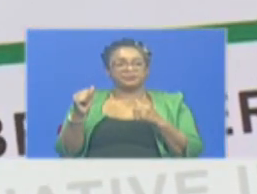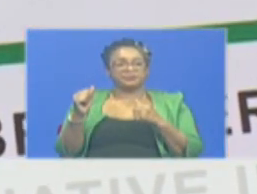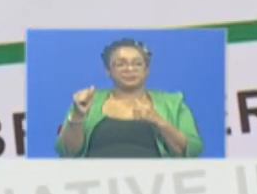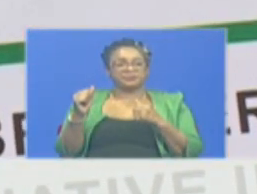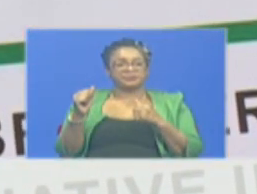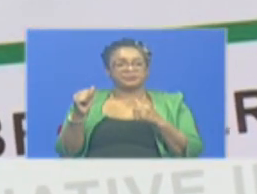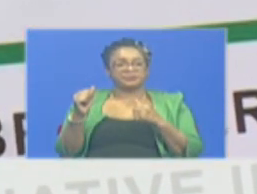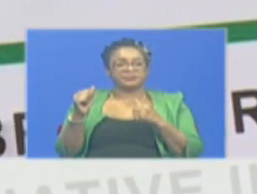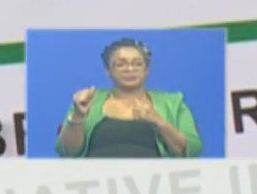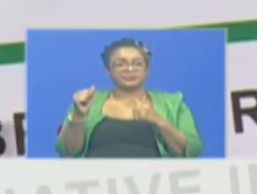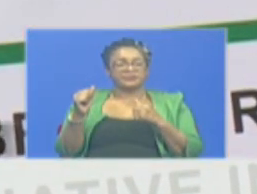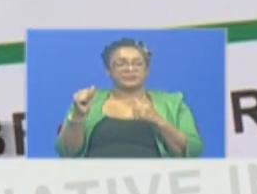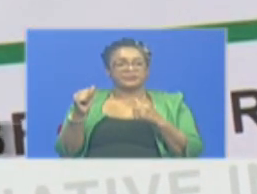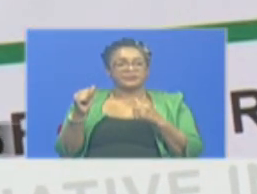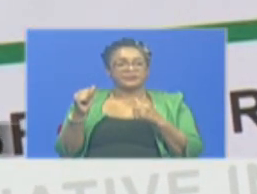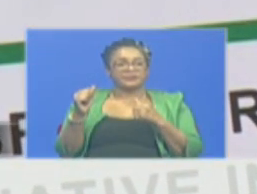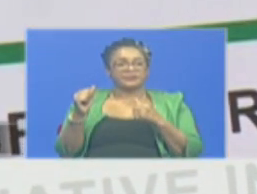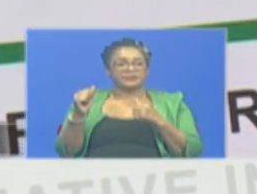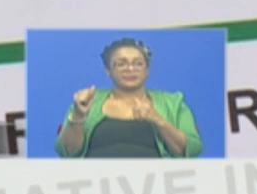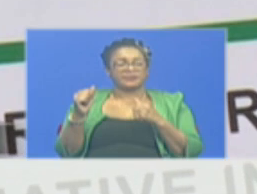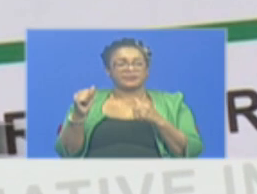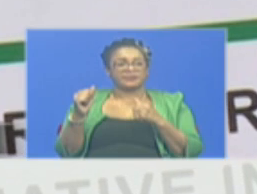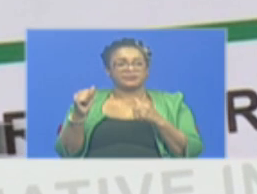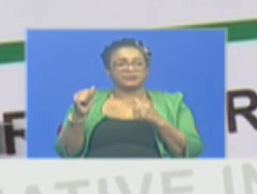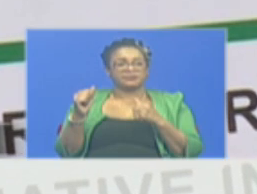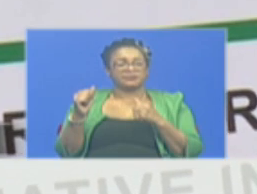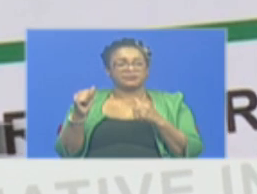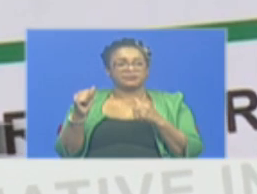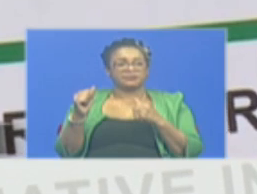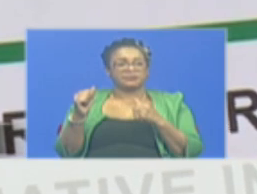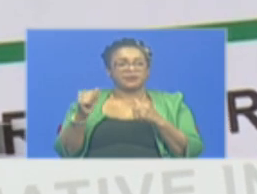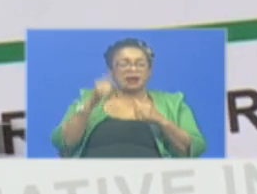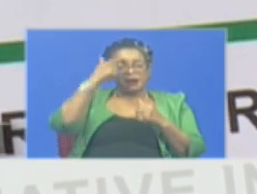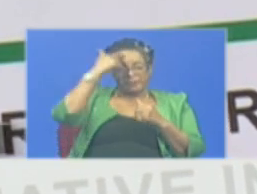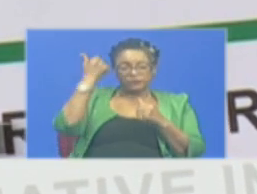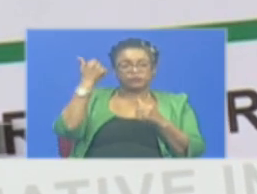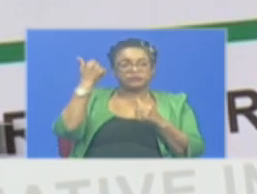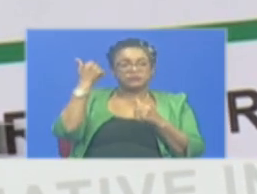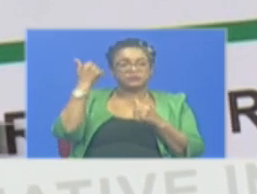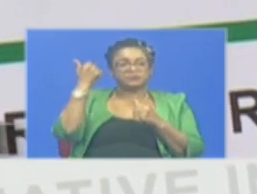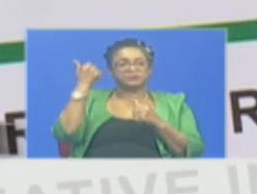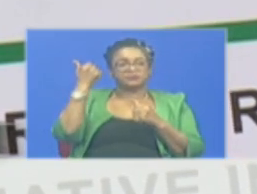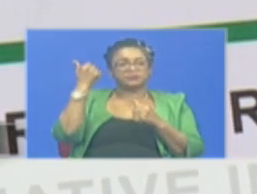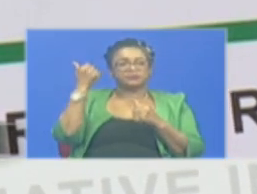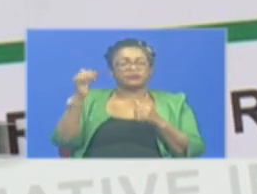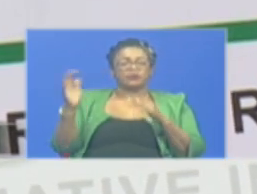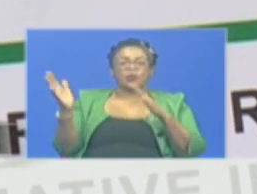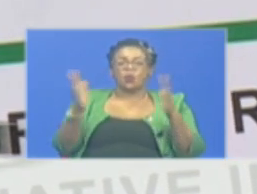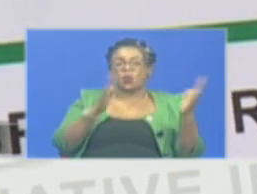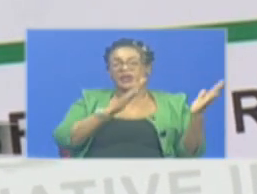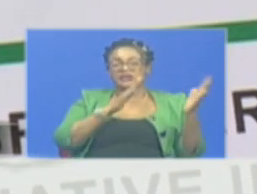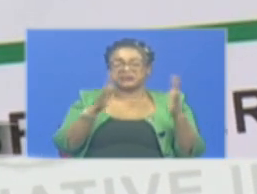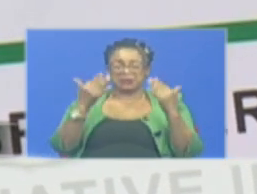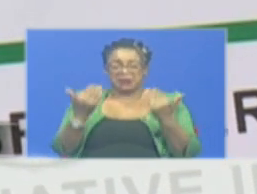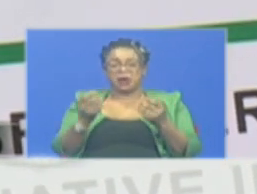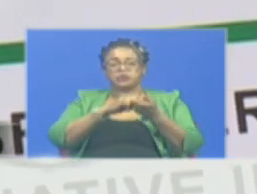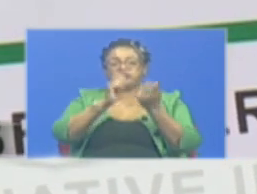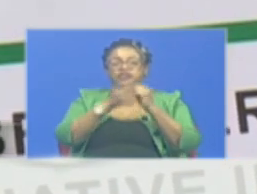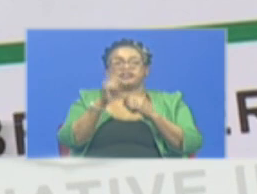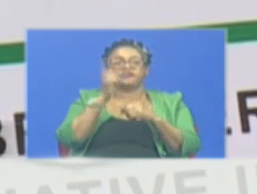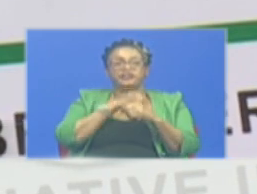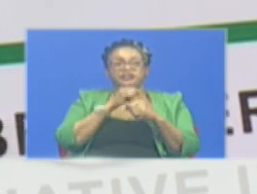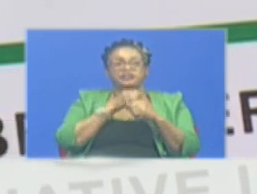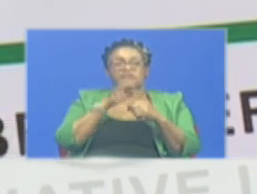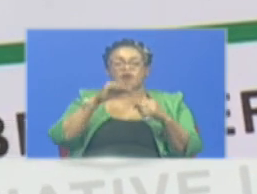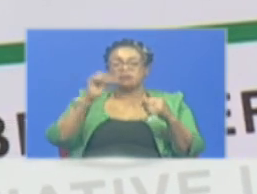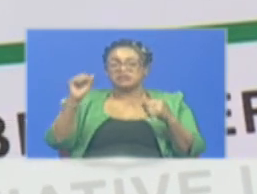In June and July from outside the country, because the wind directions are now changing from southerly to